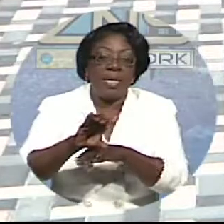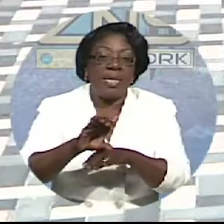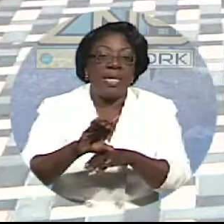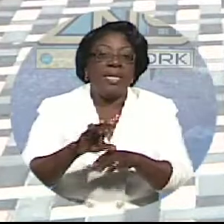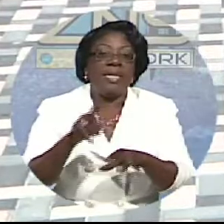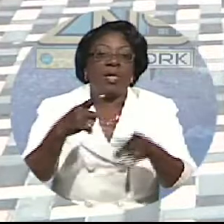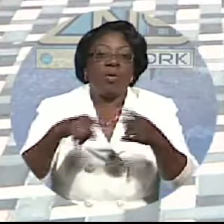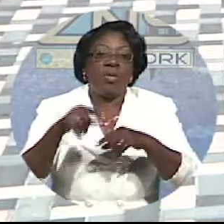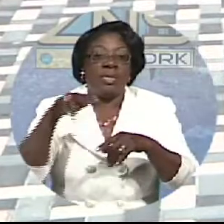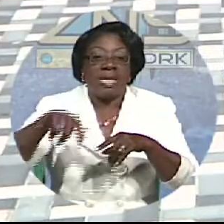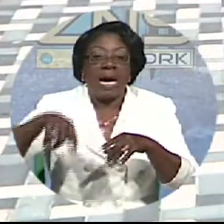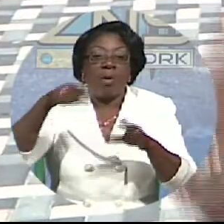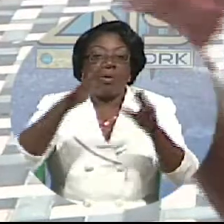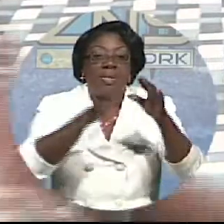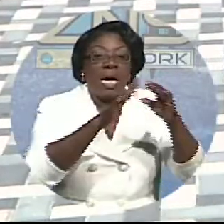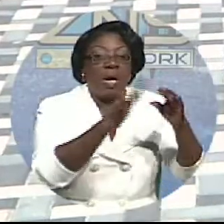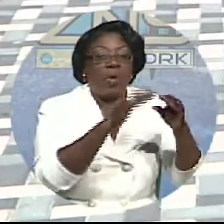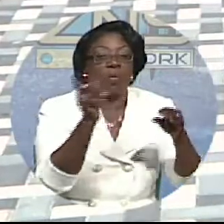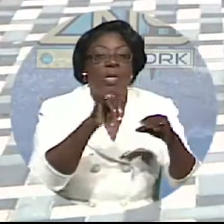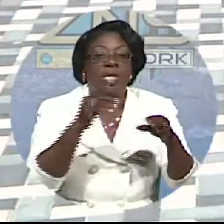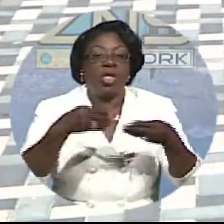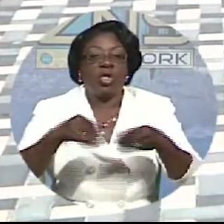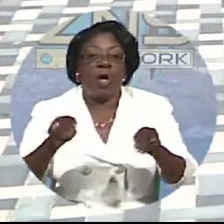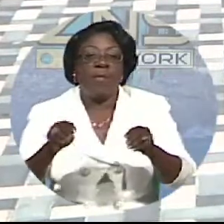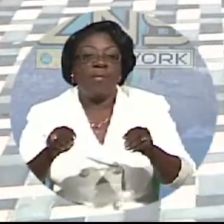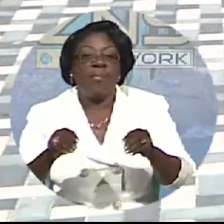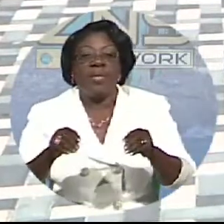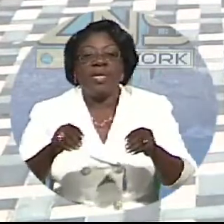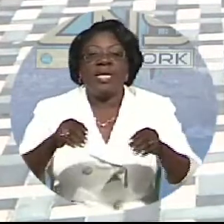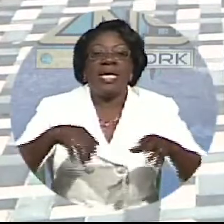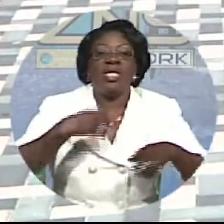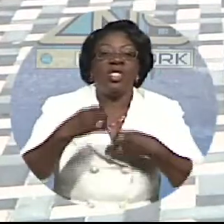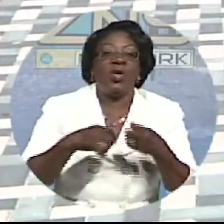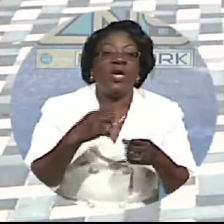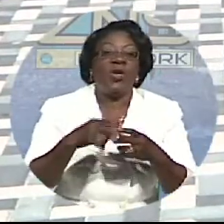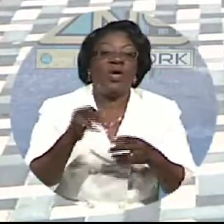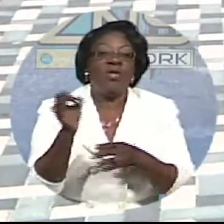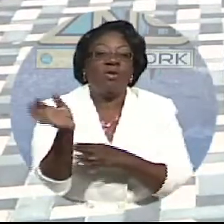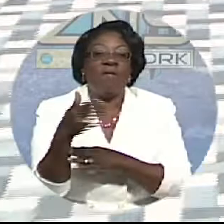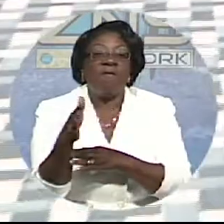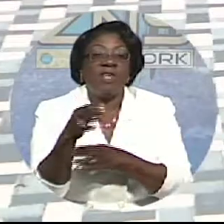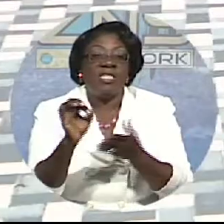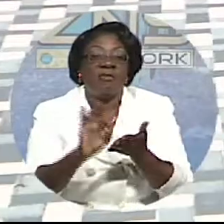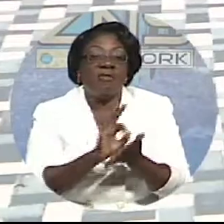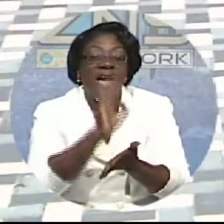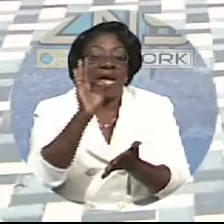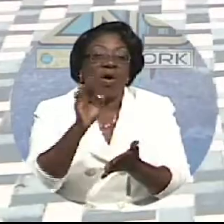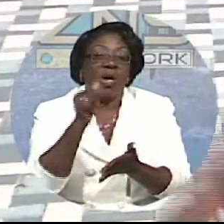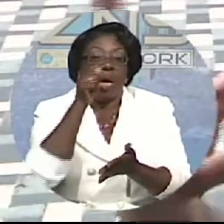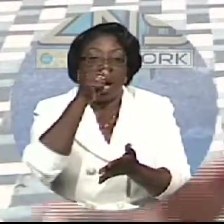They're enjoying their entertainment. They're at the bowling alley. They're enjoying fish fry. They're at Arawak Key. They're